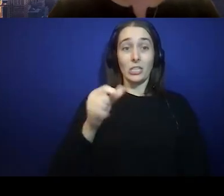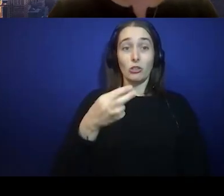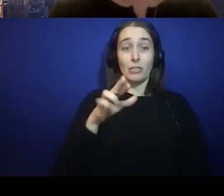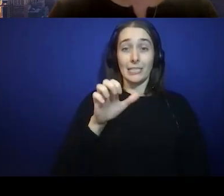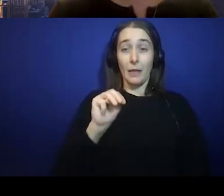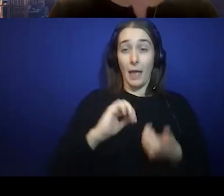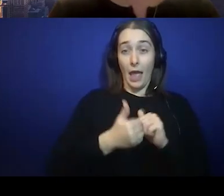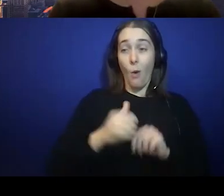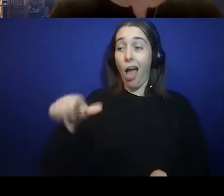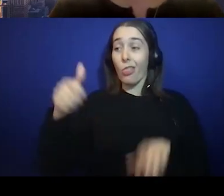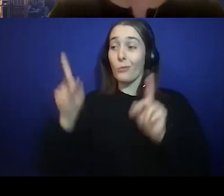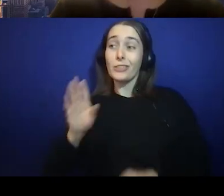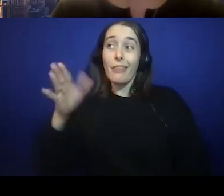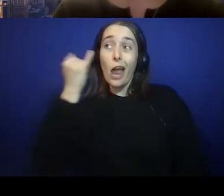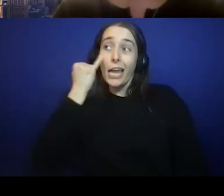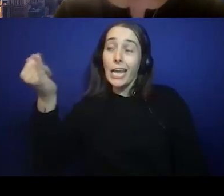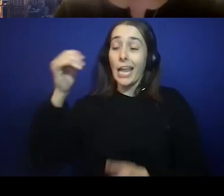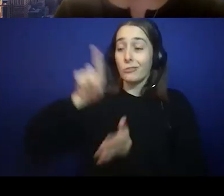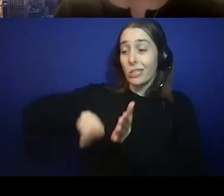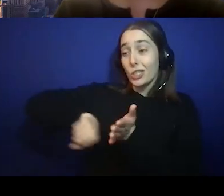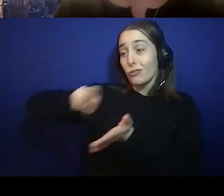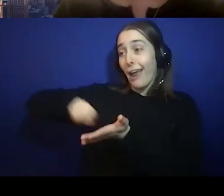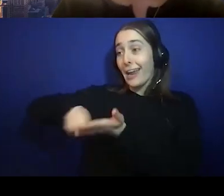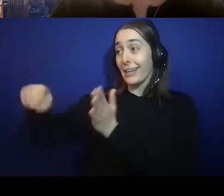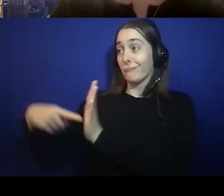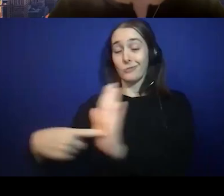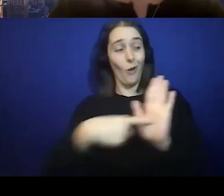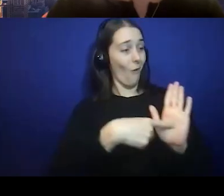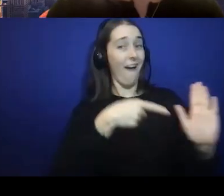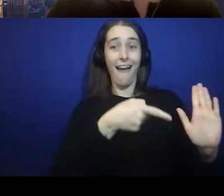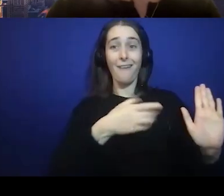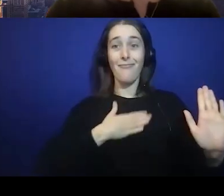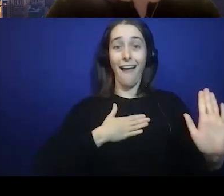person's ideas, research, or writings as your own.